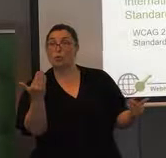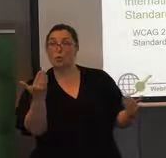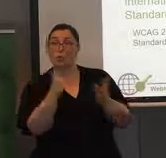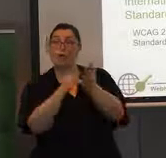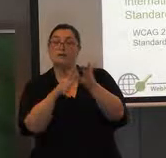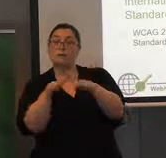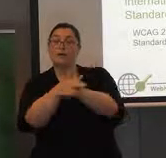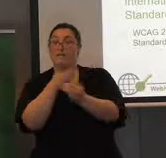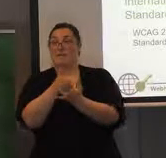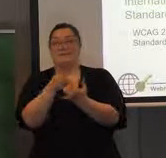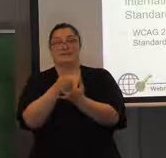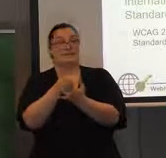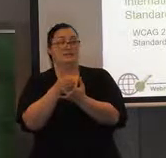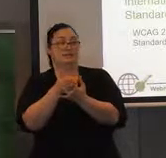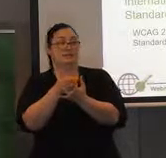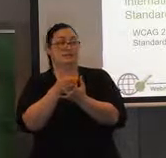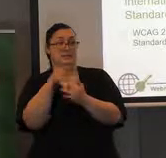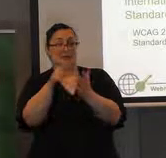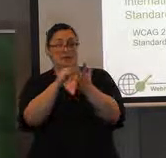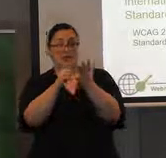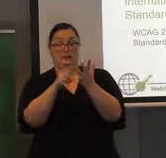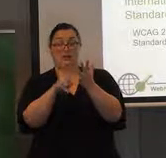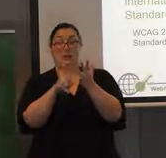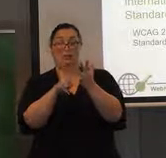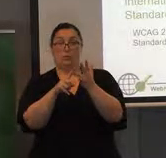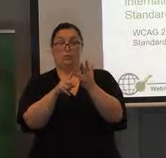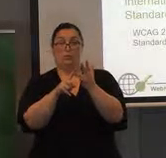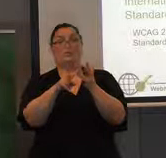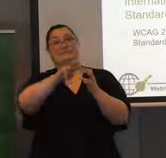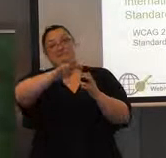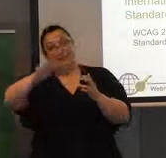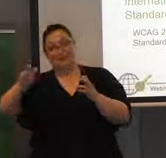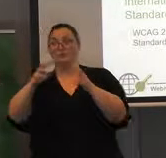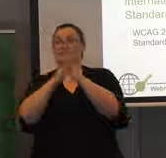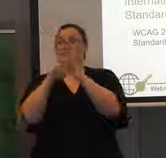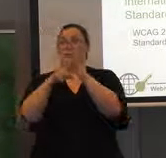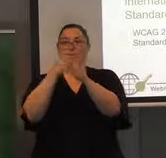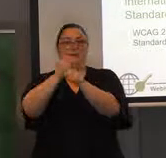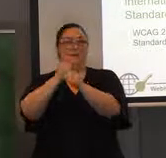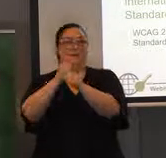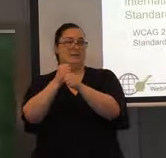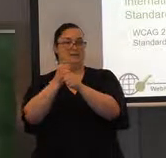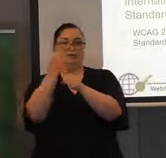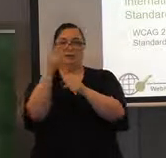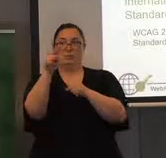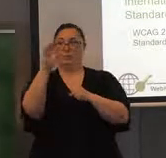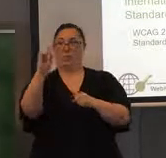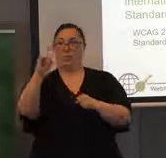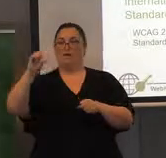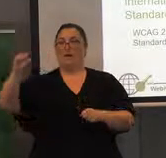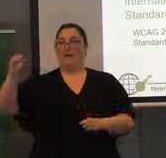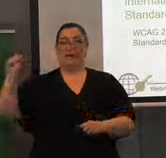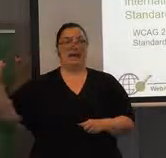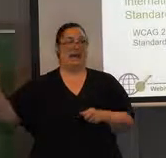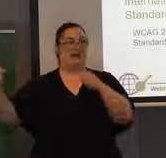standard that applies to accessibility. That ISO standard is WCAG 2 to AA. You don't have to buy